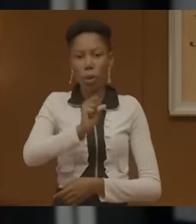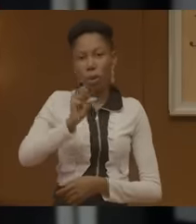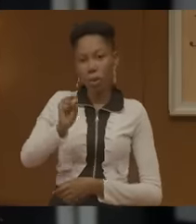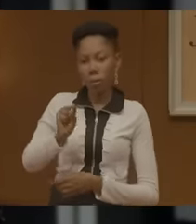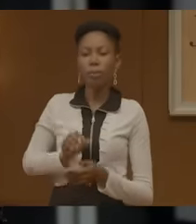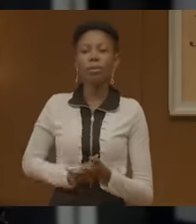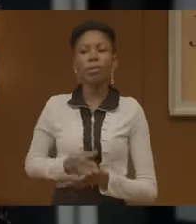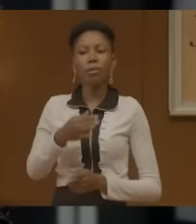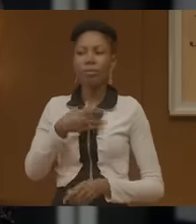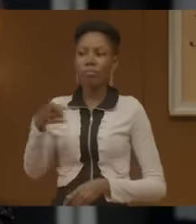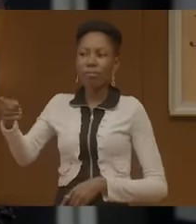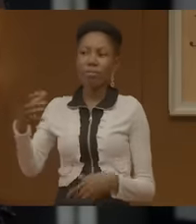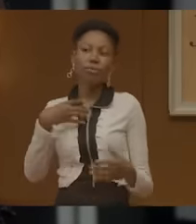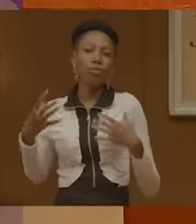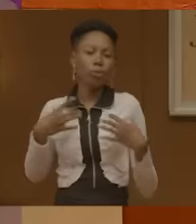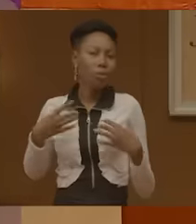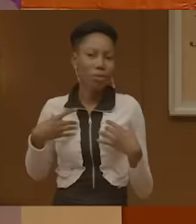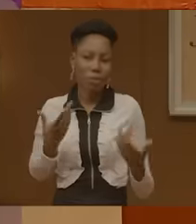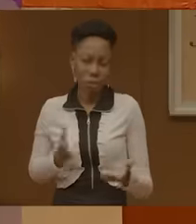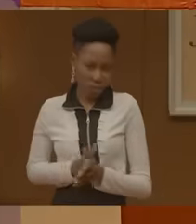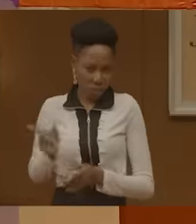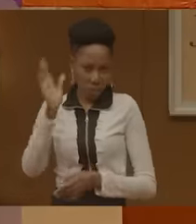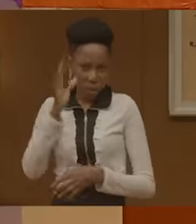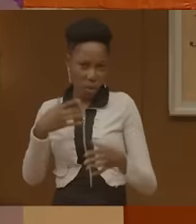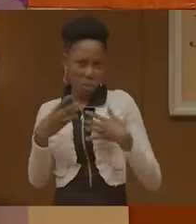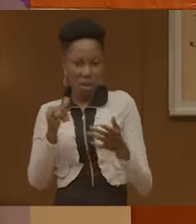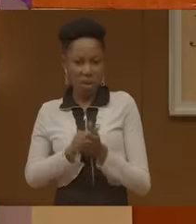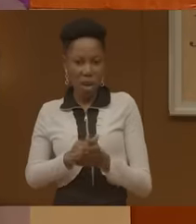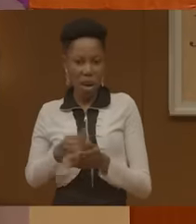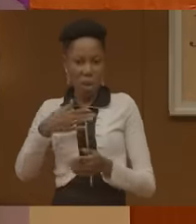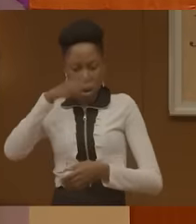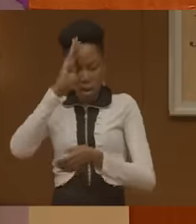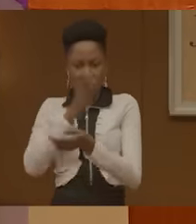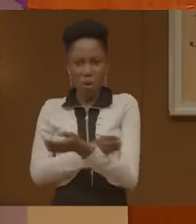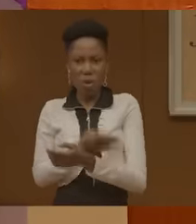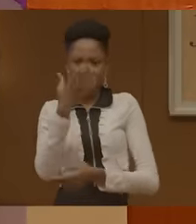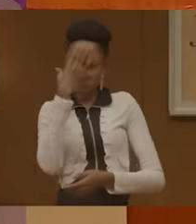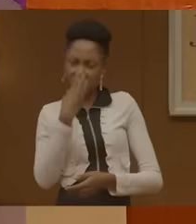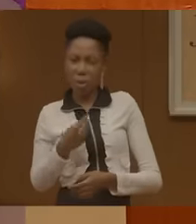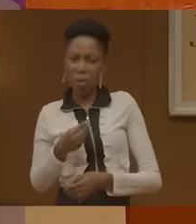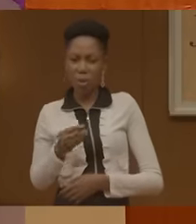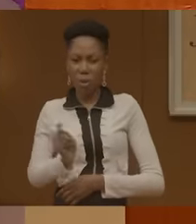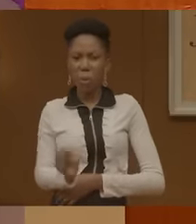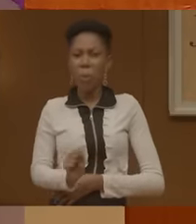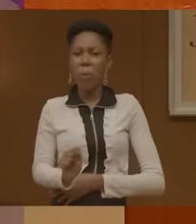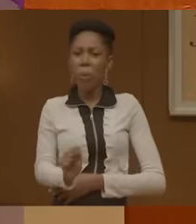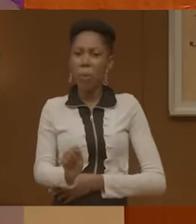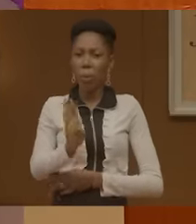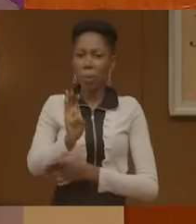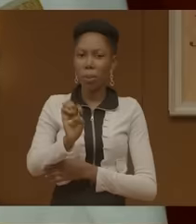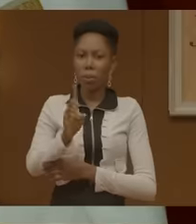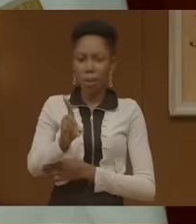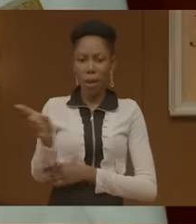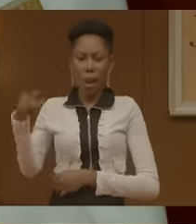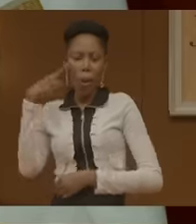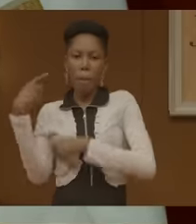all sorts of things about this boy. Sometimes he would complain that the boy bedwet and he would beat him. In fact, there was a